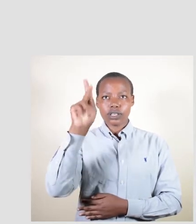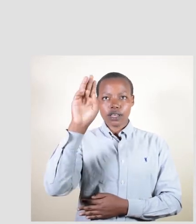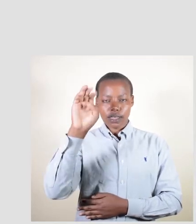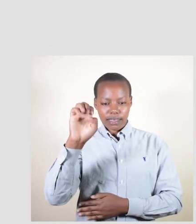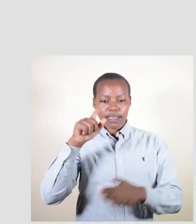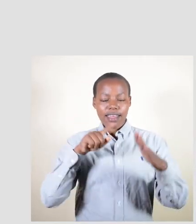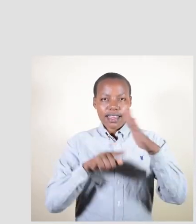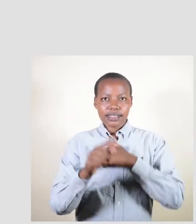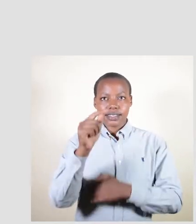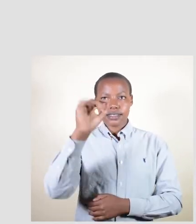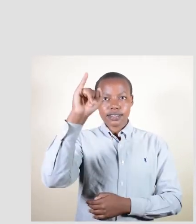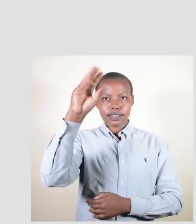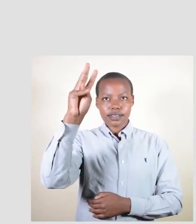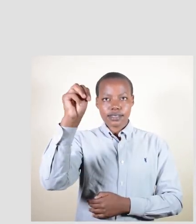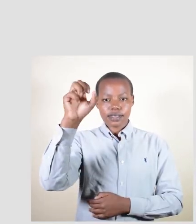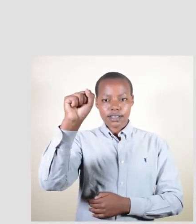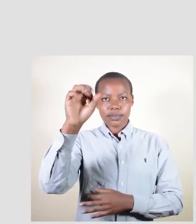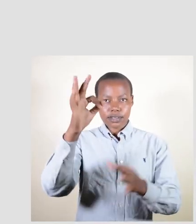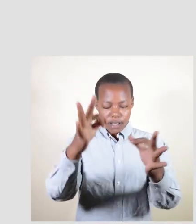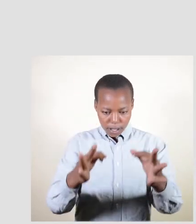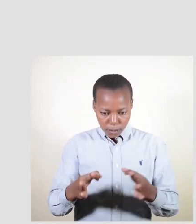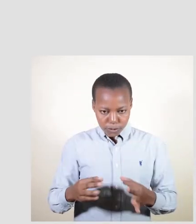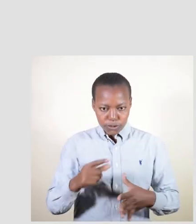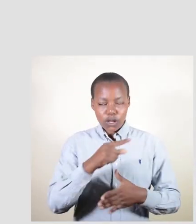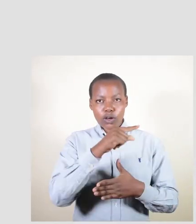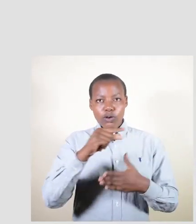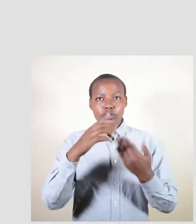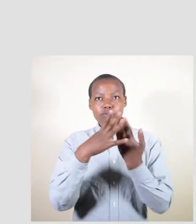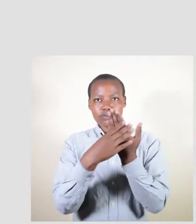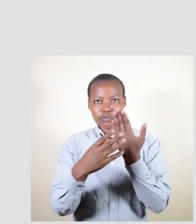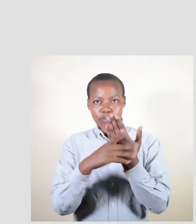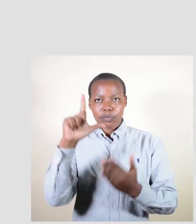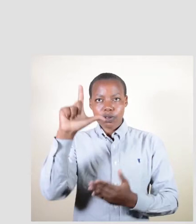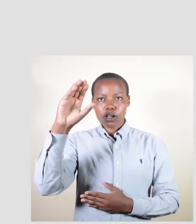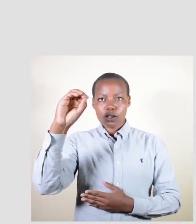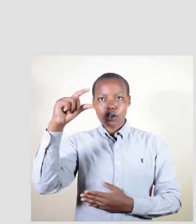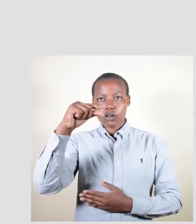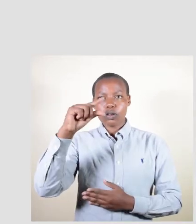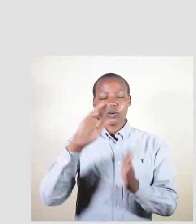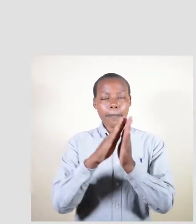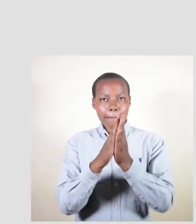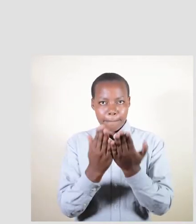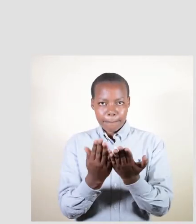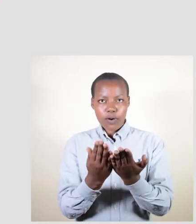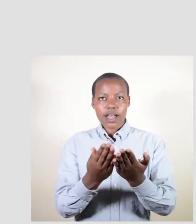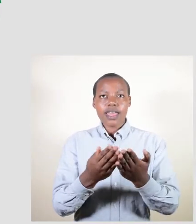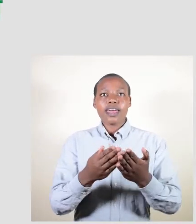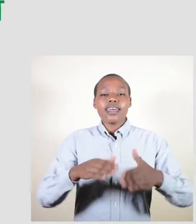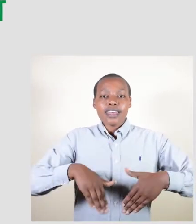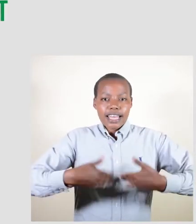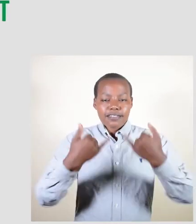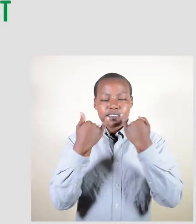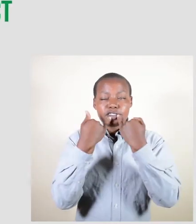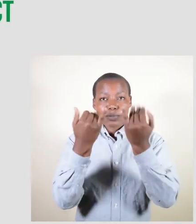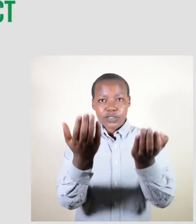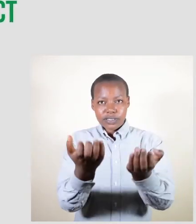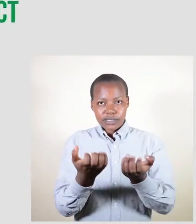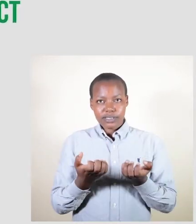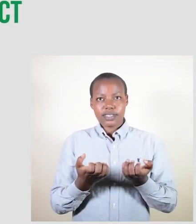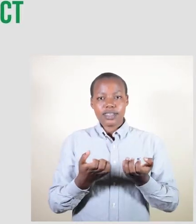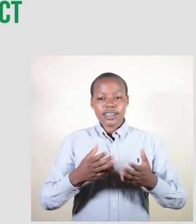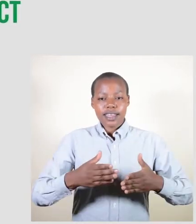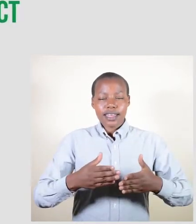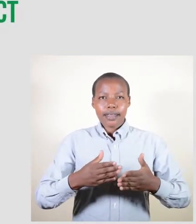www.ntsa.go.ke and logs into their TIMS account, goes to duplicate logbook, fills the details required,